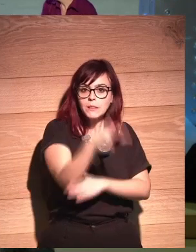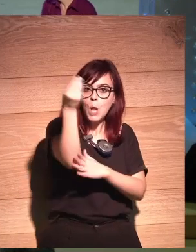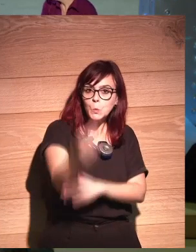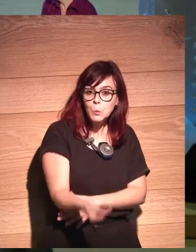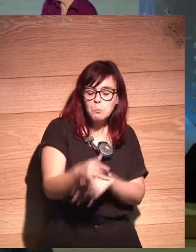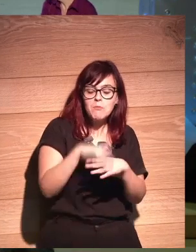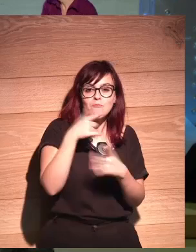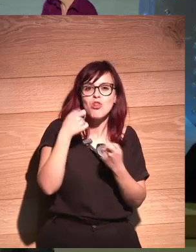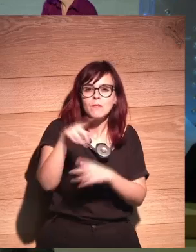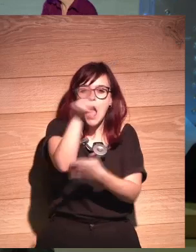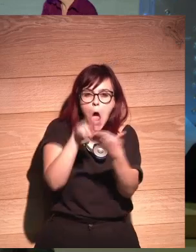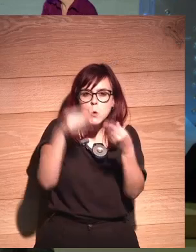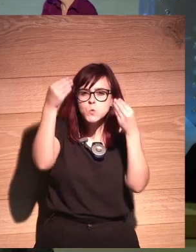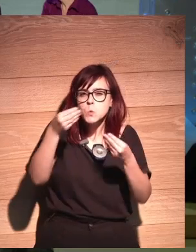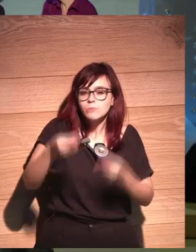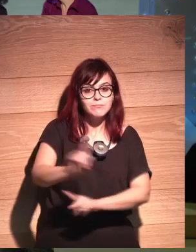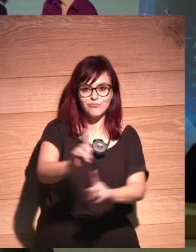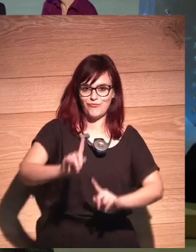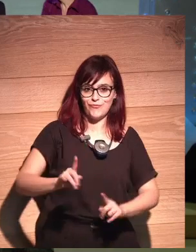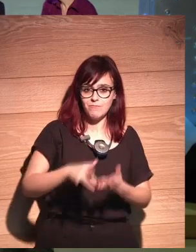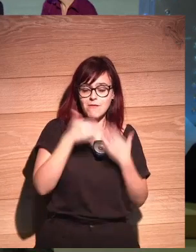regarding environment through documentaries.